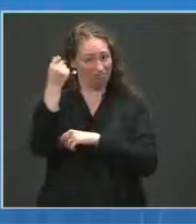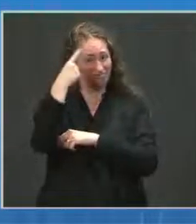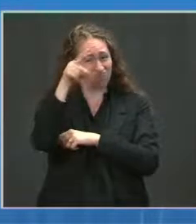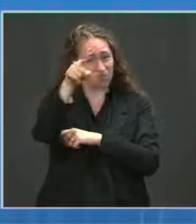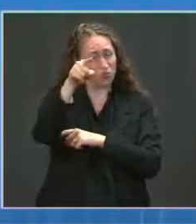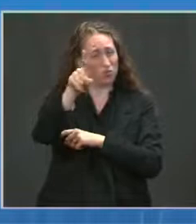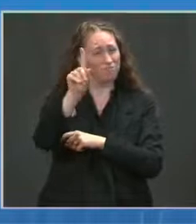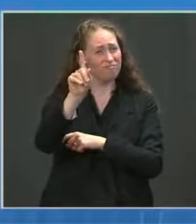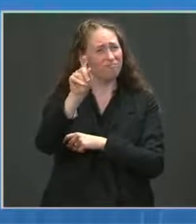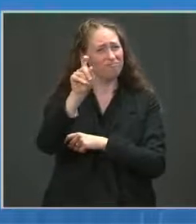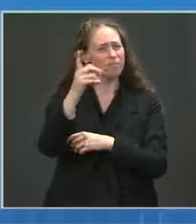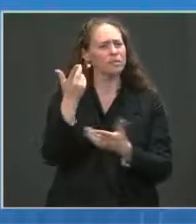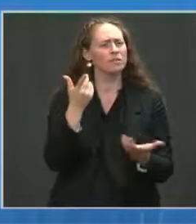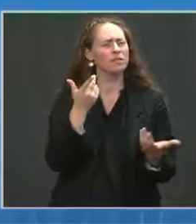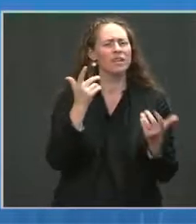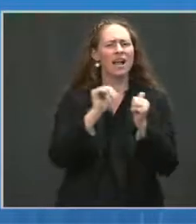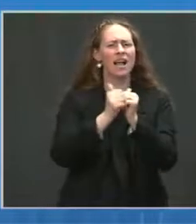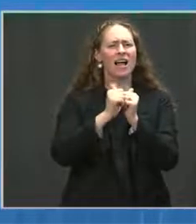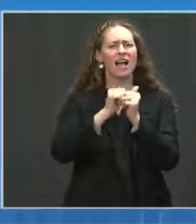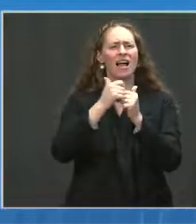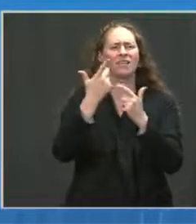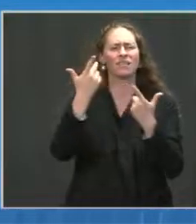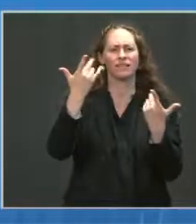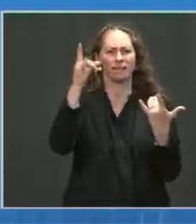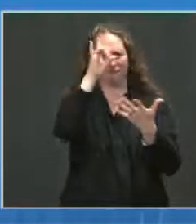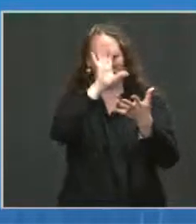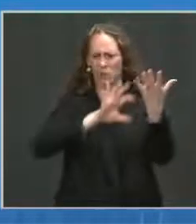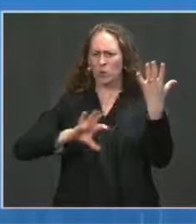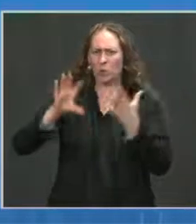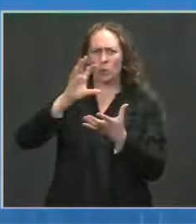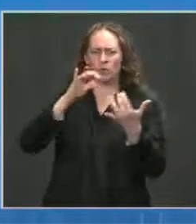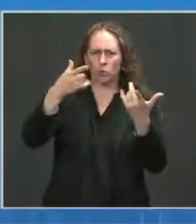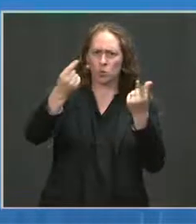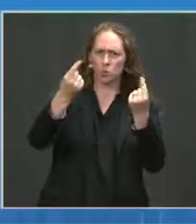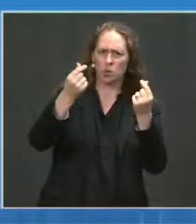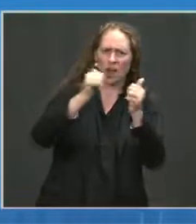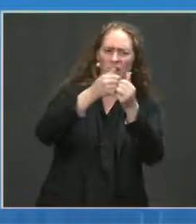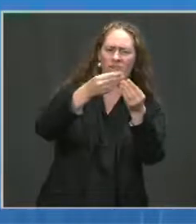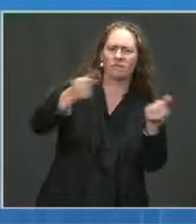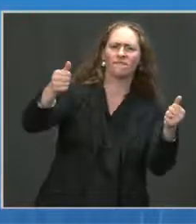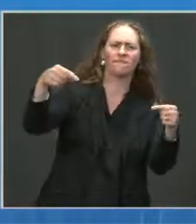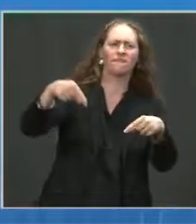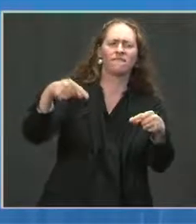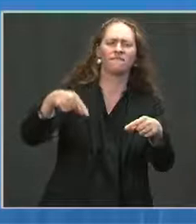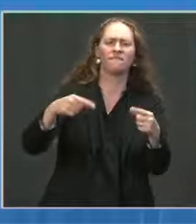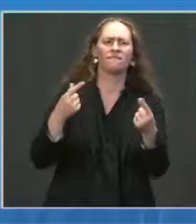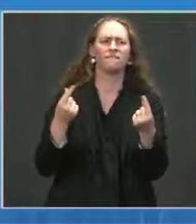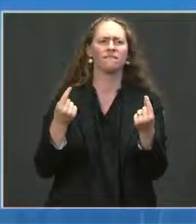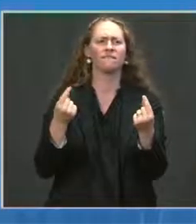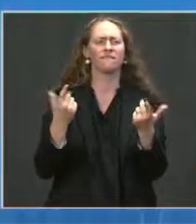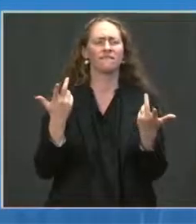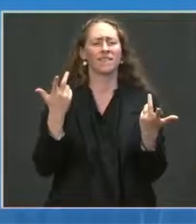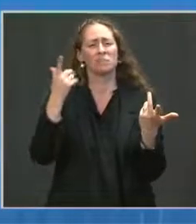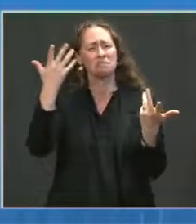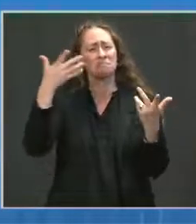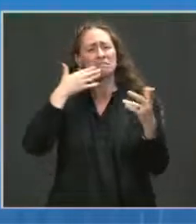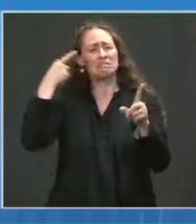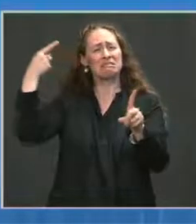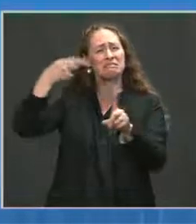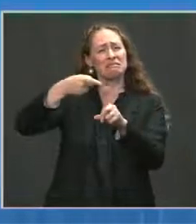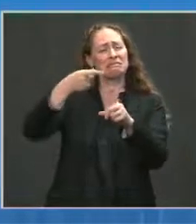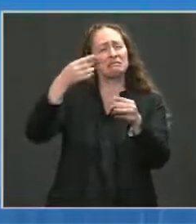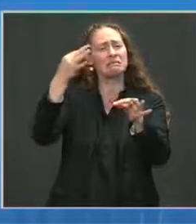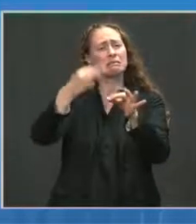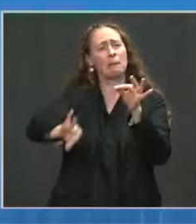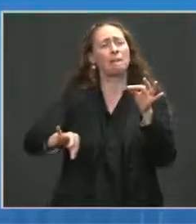to try to address the confusion and maybe simplify things for ordinary Americans out there